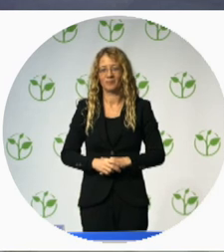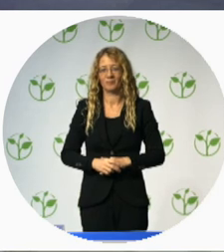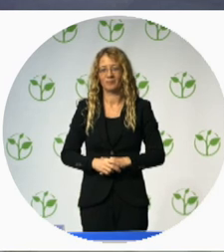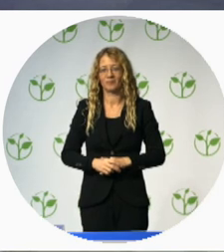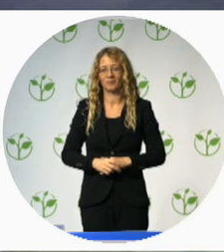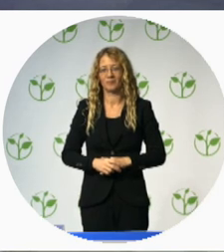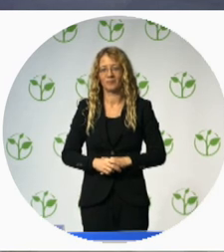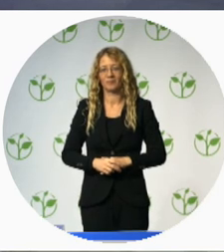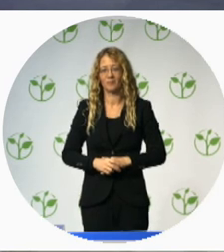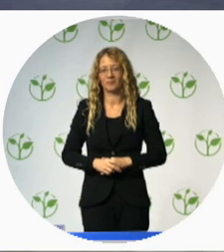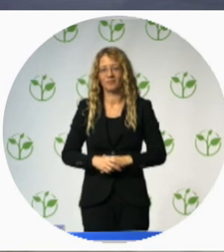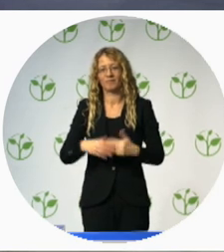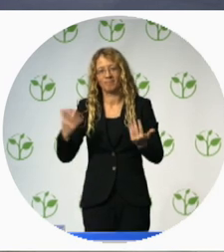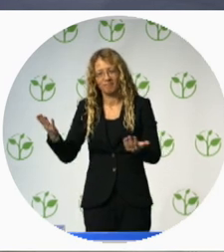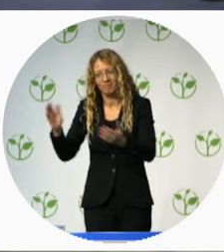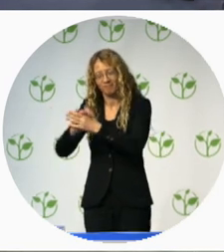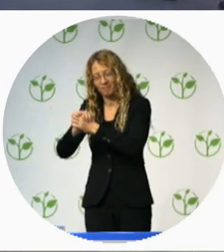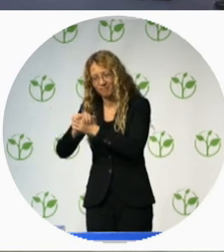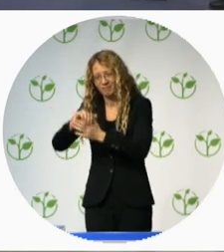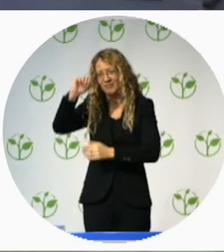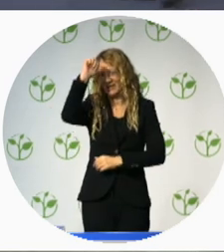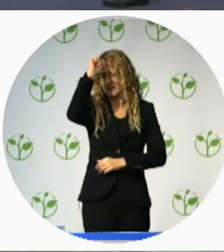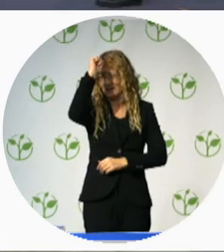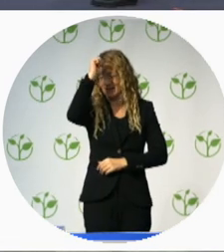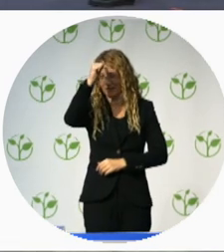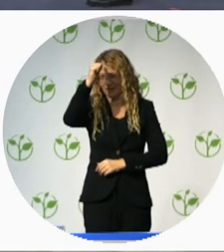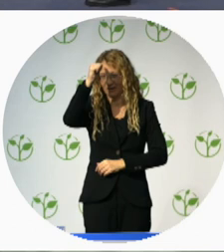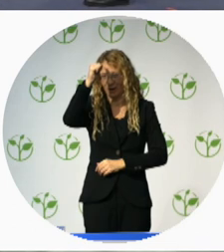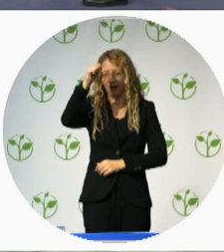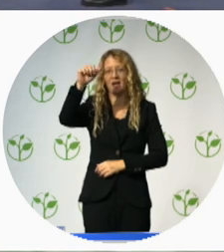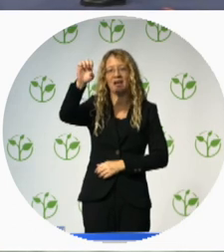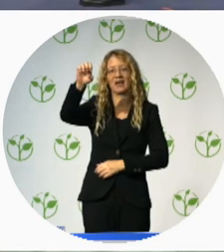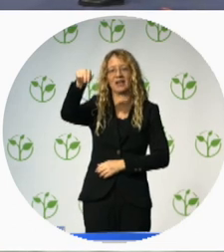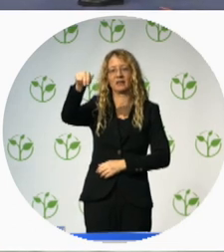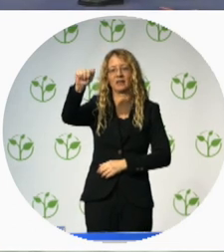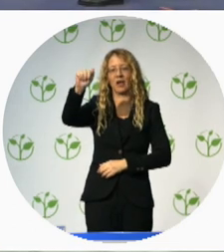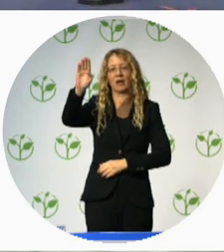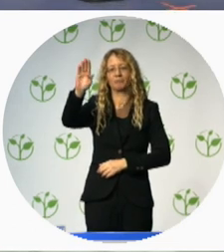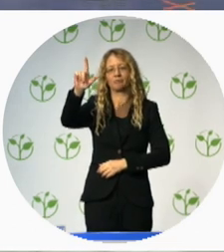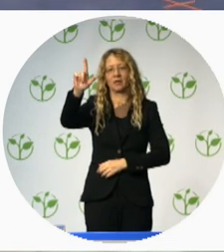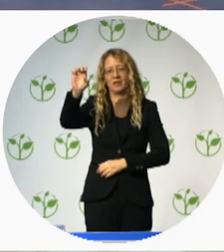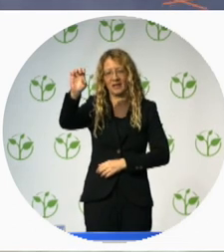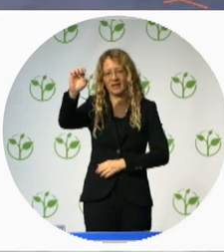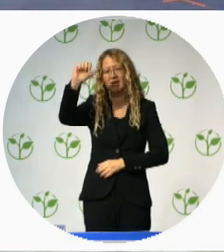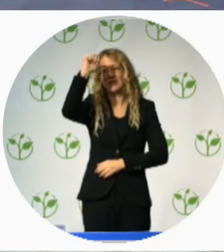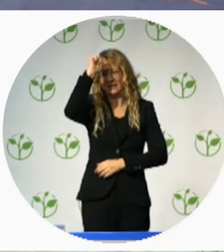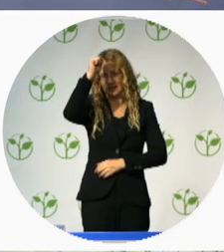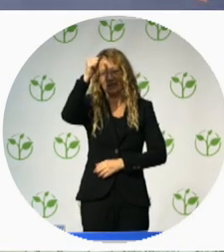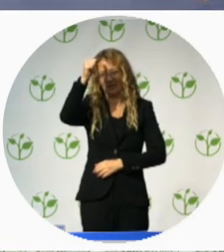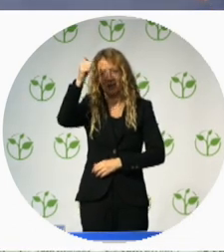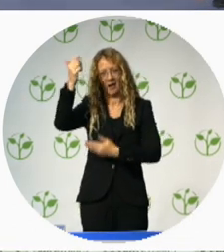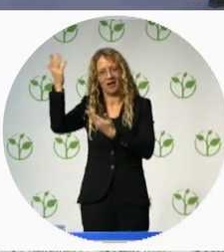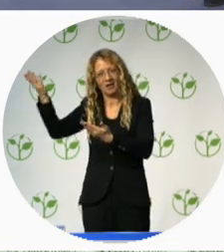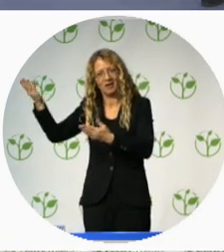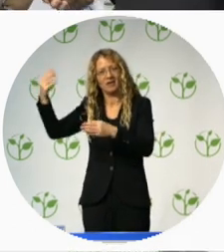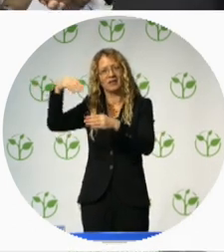Congratulations to Enable from India. Enable India is a non-profit organization based in Bangalore, India, active in